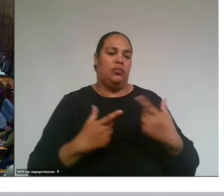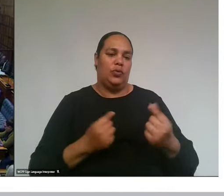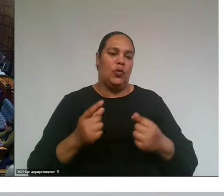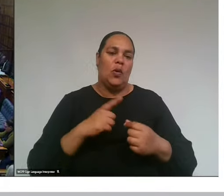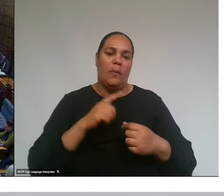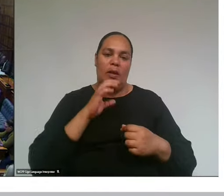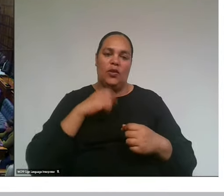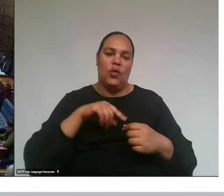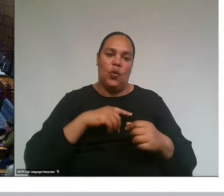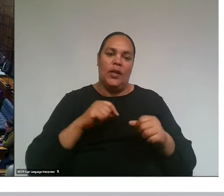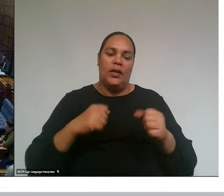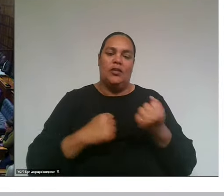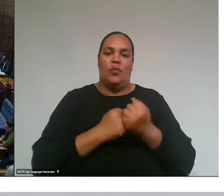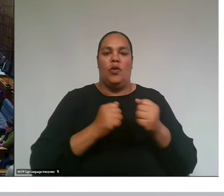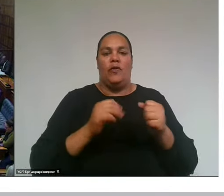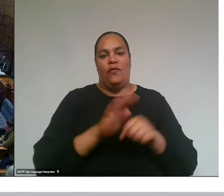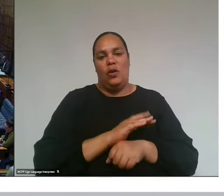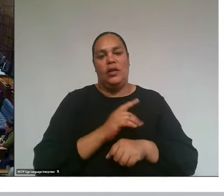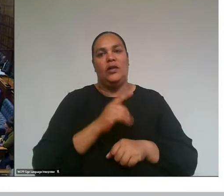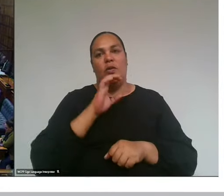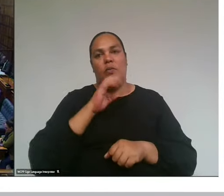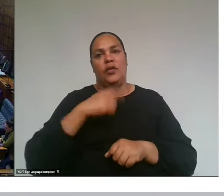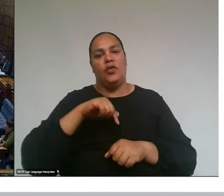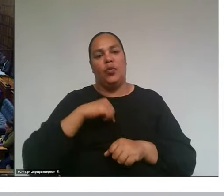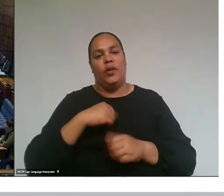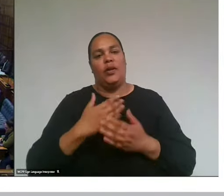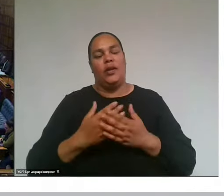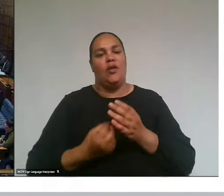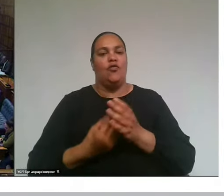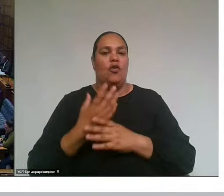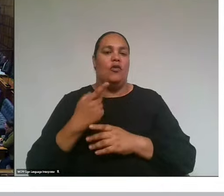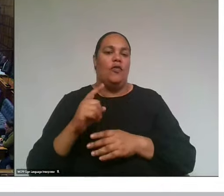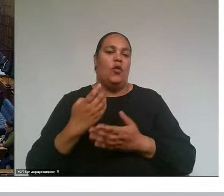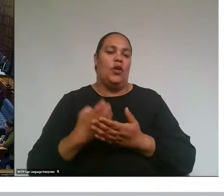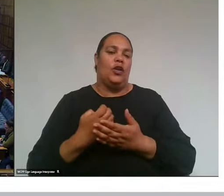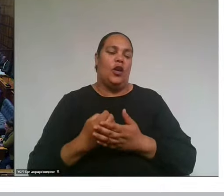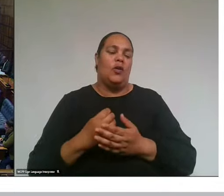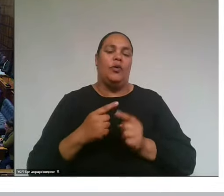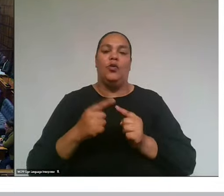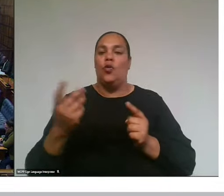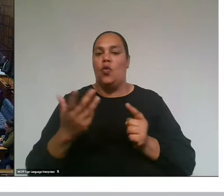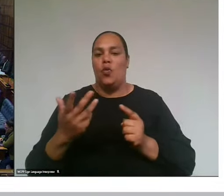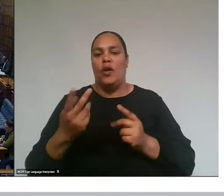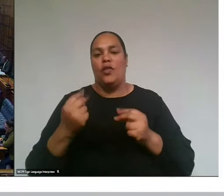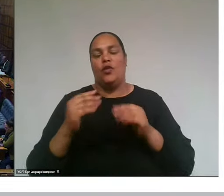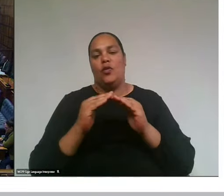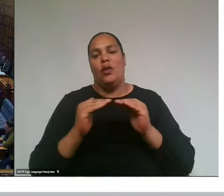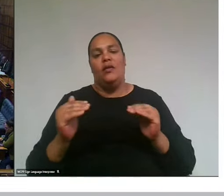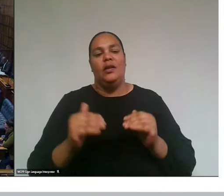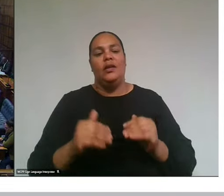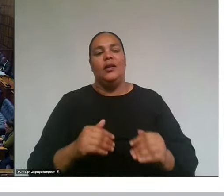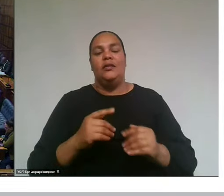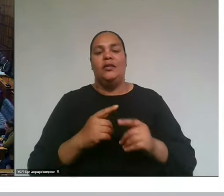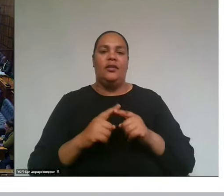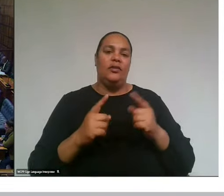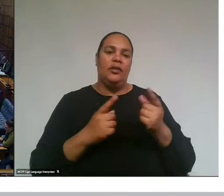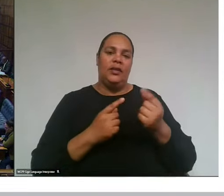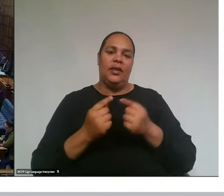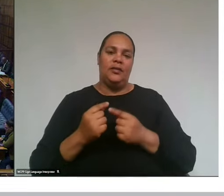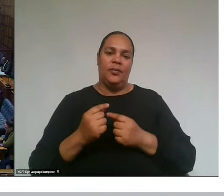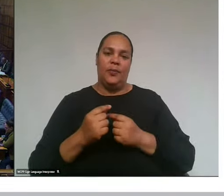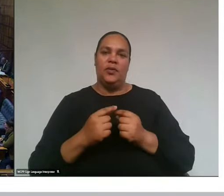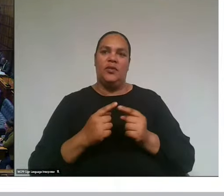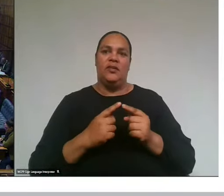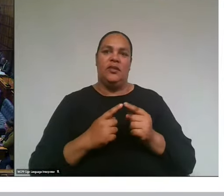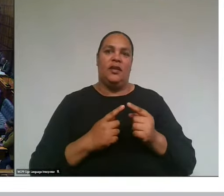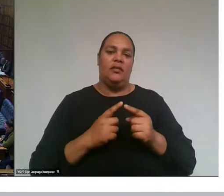execute fully um so that we can take the growth of the economy to to the to the new level there will be some highlights in the